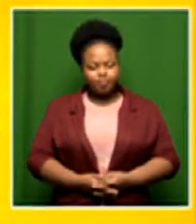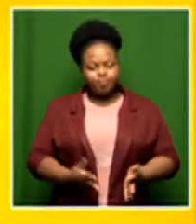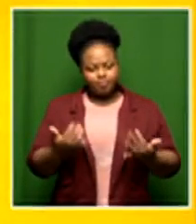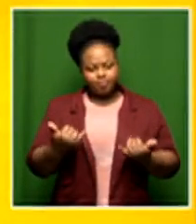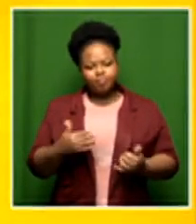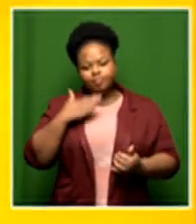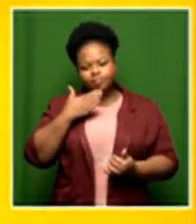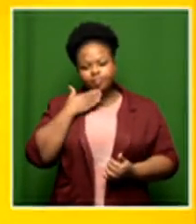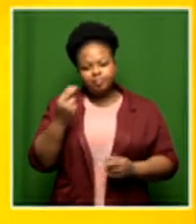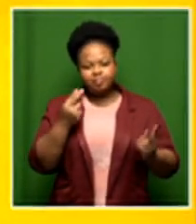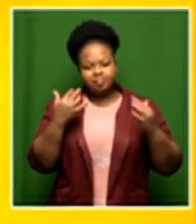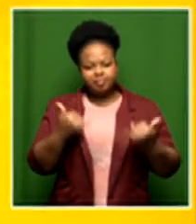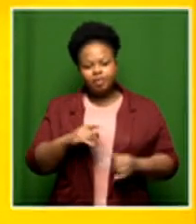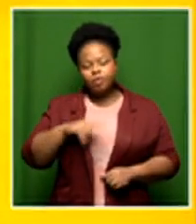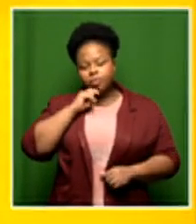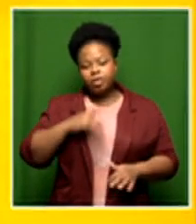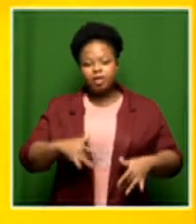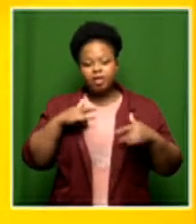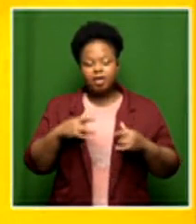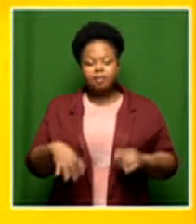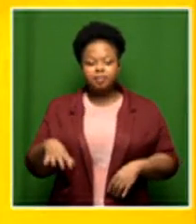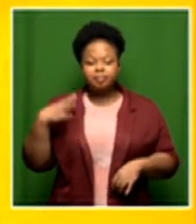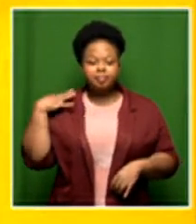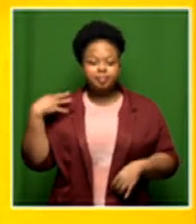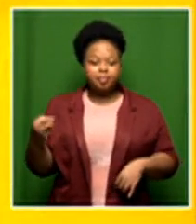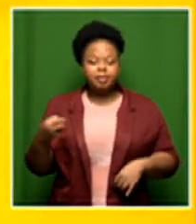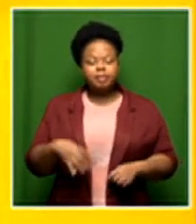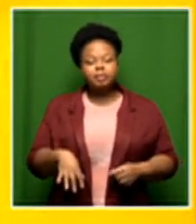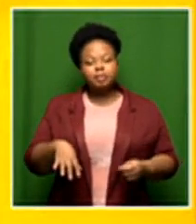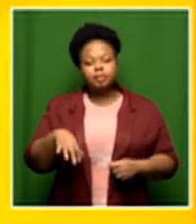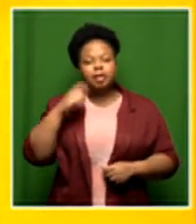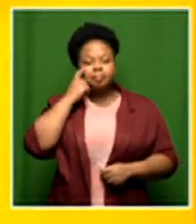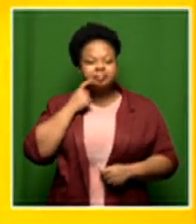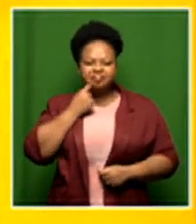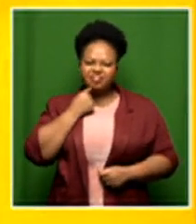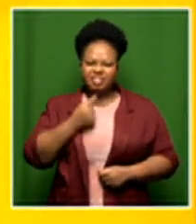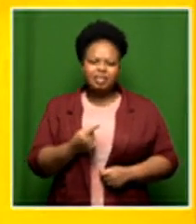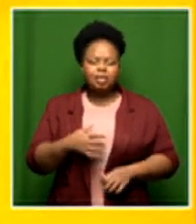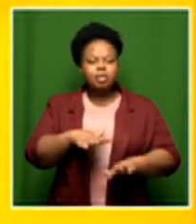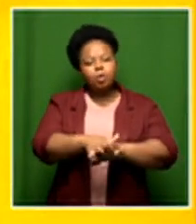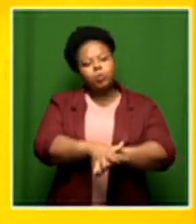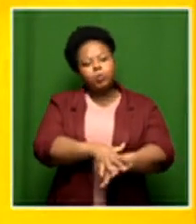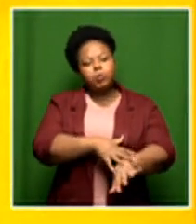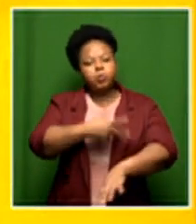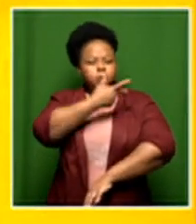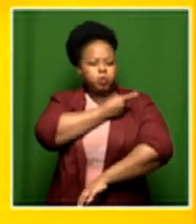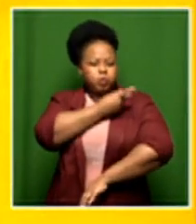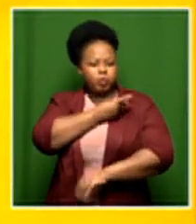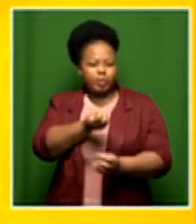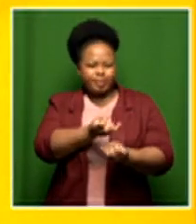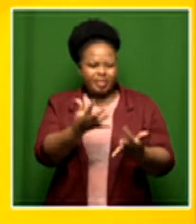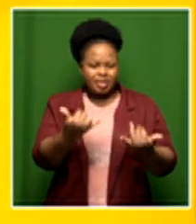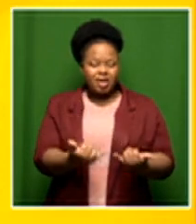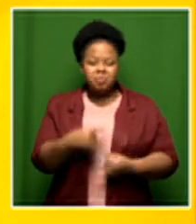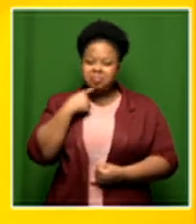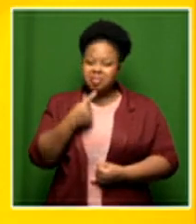And thanks for staying with us here on Morning Live. Now, Health Minister Dr. Zweli Mkhize has attributed the slow pace of the country's vaccine rollout